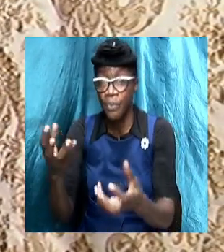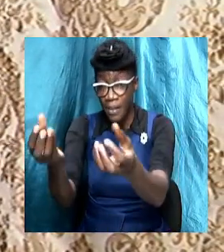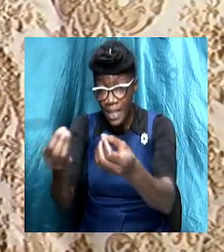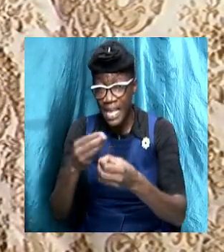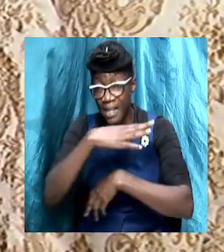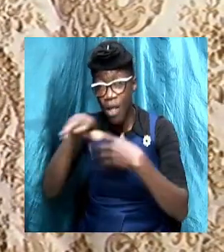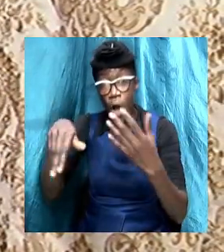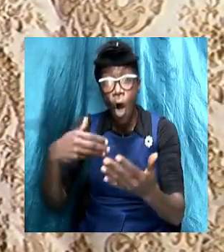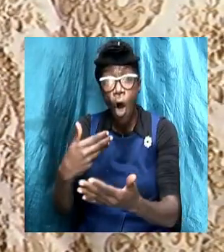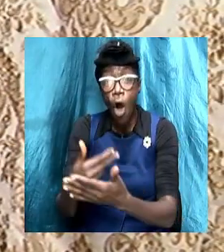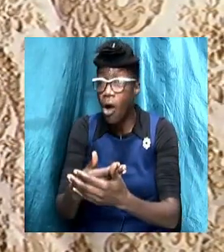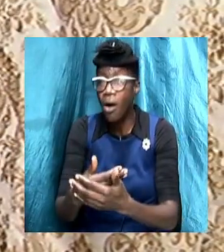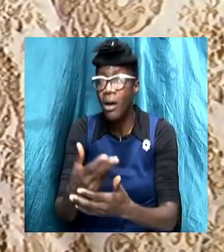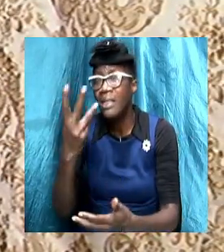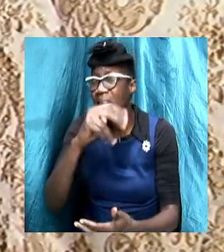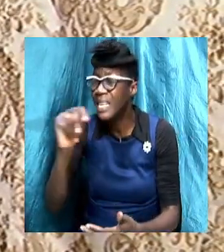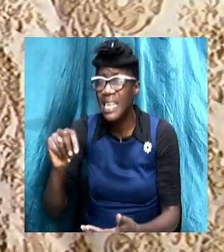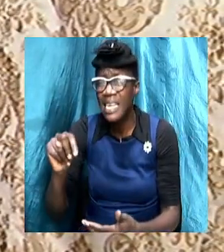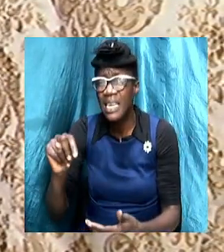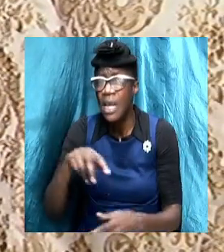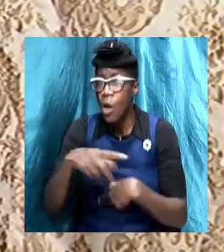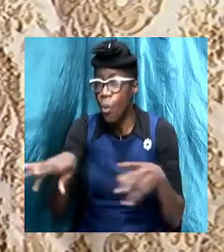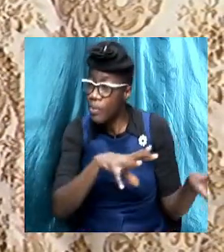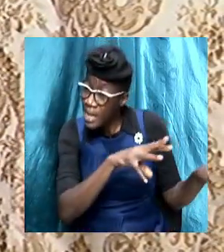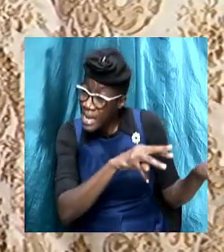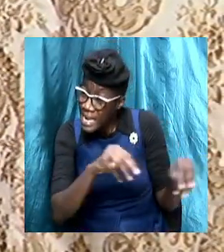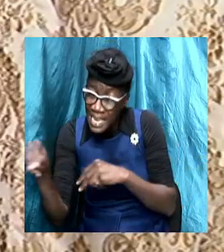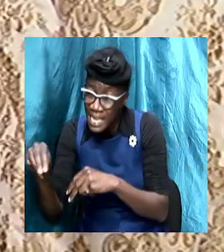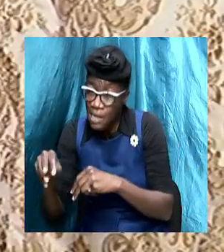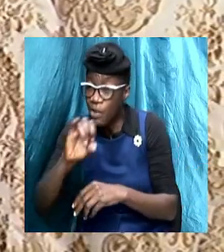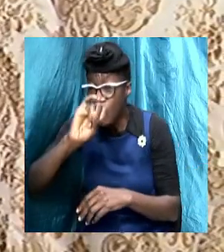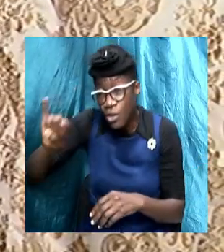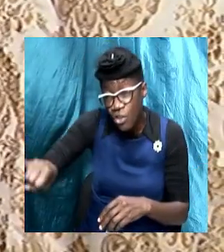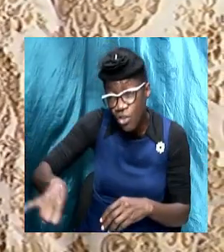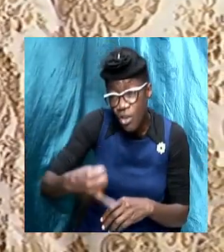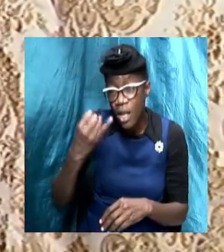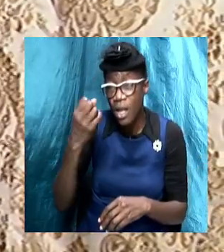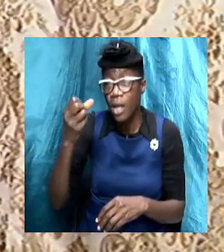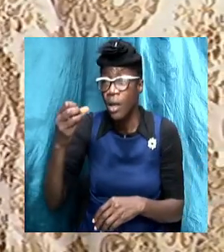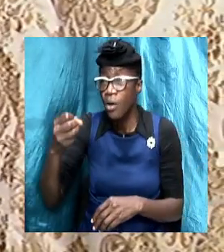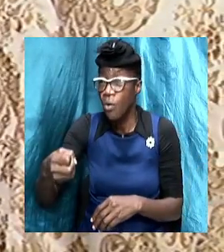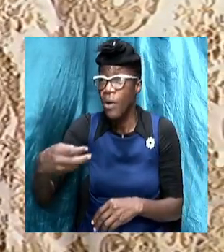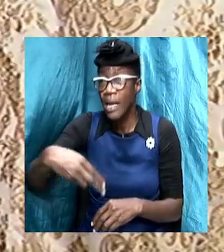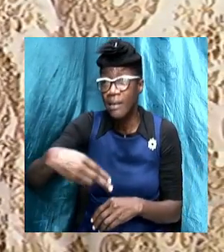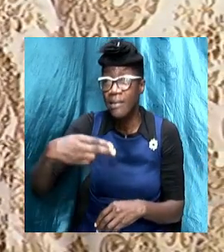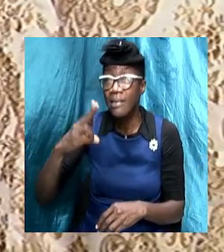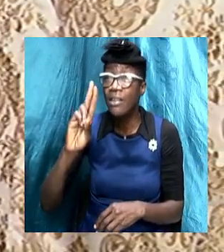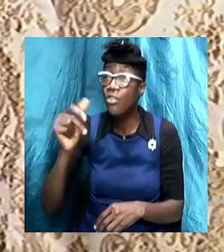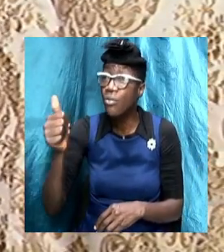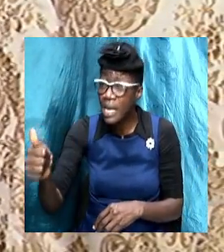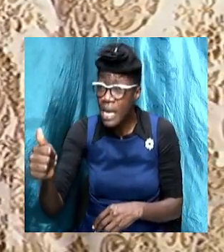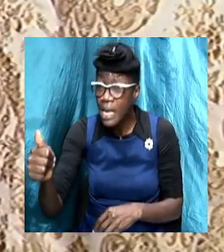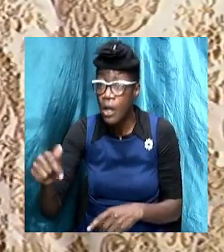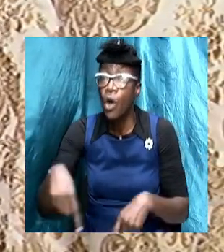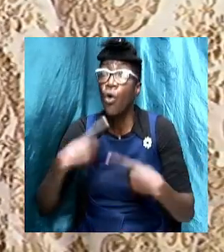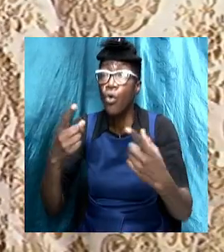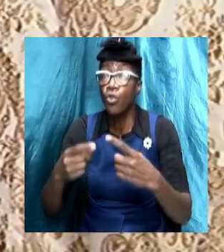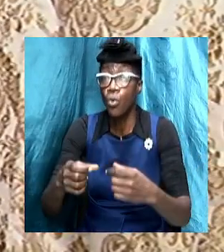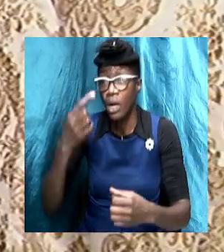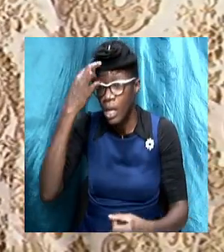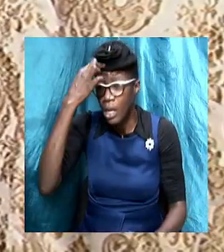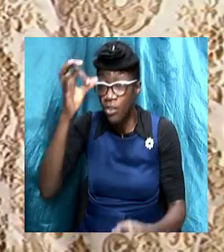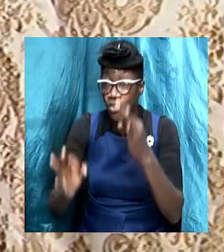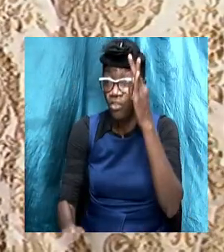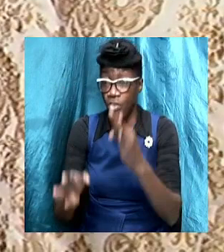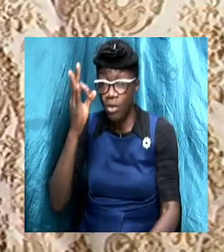they needed. But guess what? By the time we left the book of Joshua and we jump into the book of Judges, we had a frightening experience